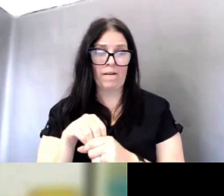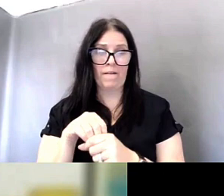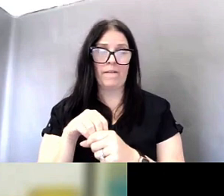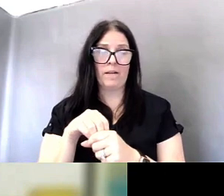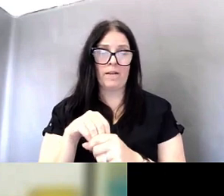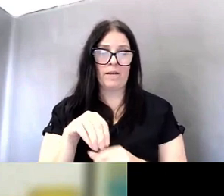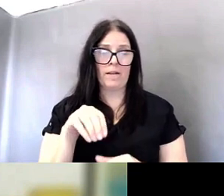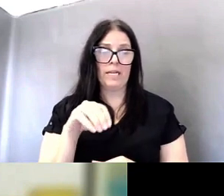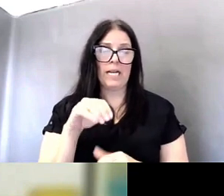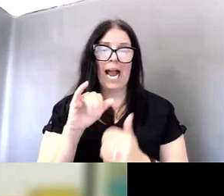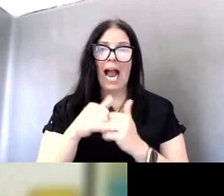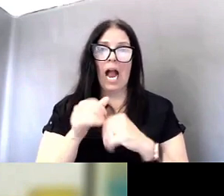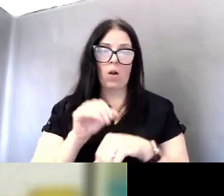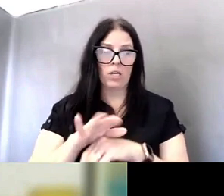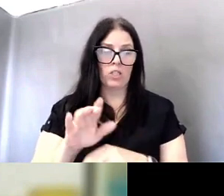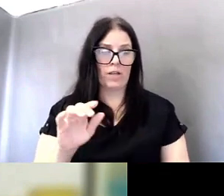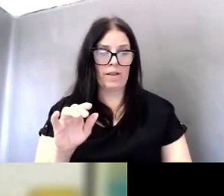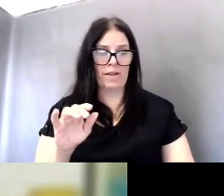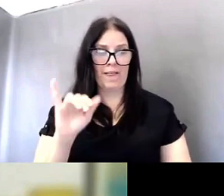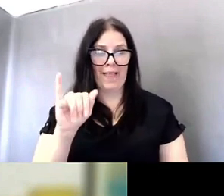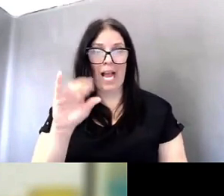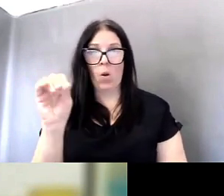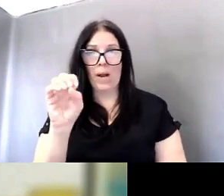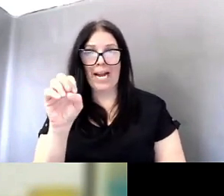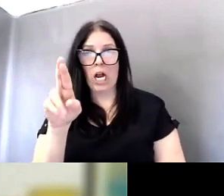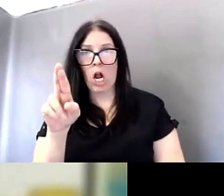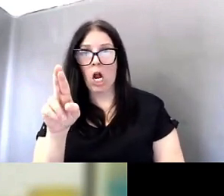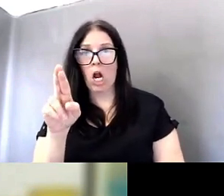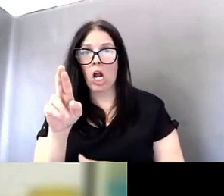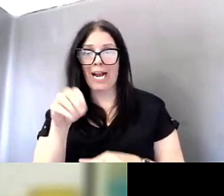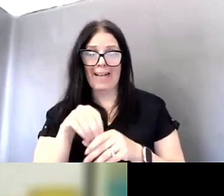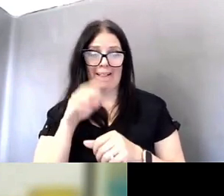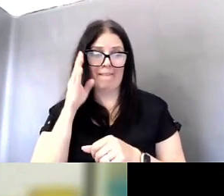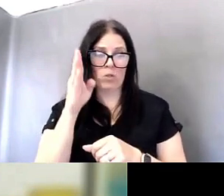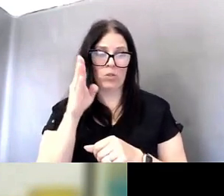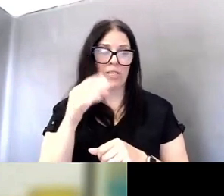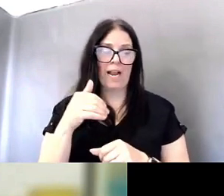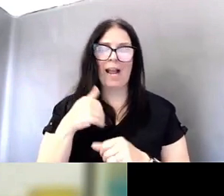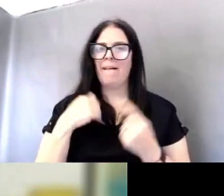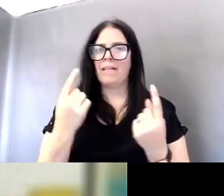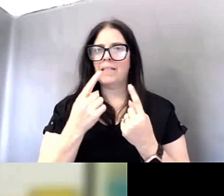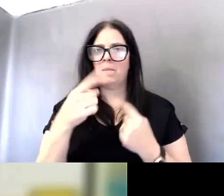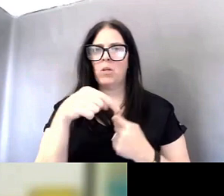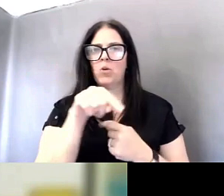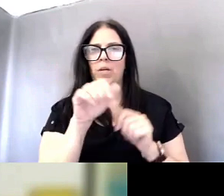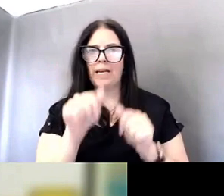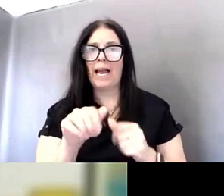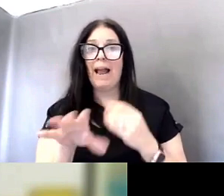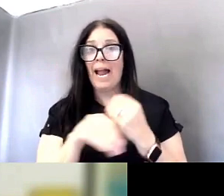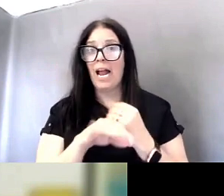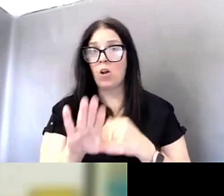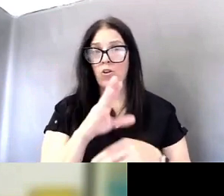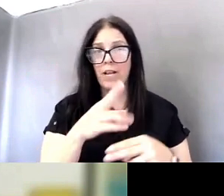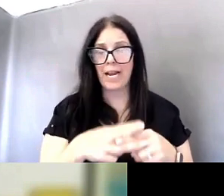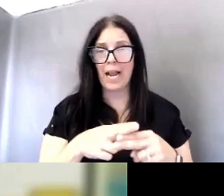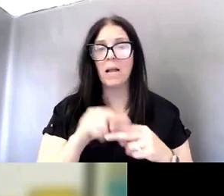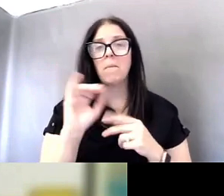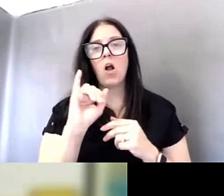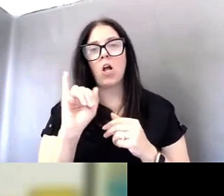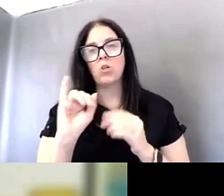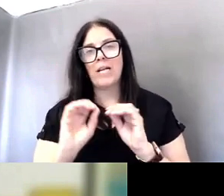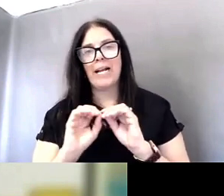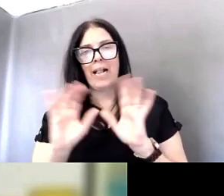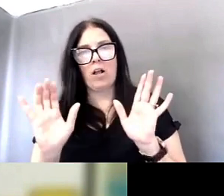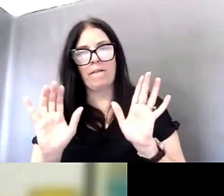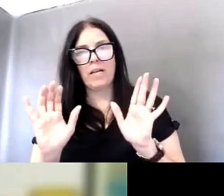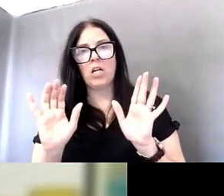helping shape the OER collection in some way in the future, there's a section there where you'll be able to add your name. And also to clarify, it's